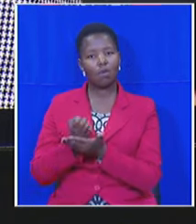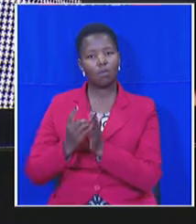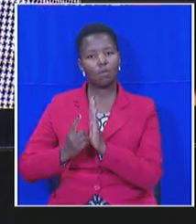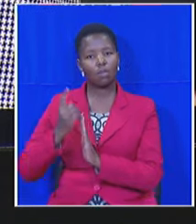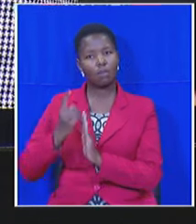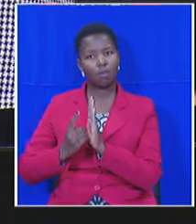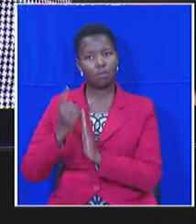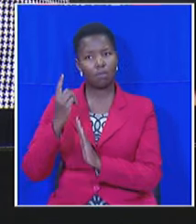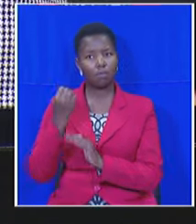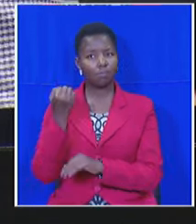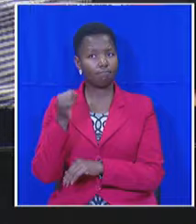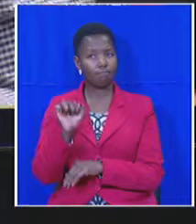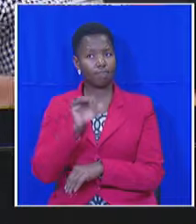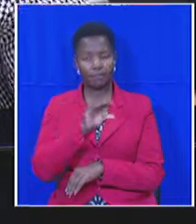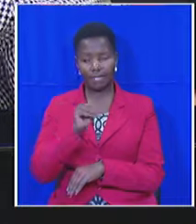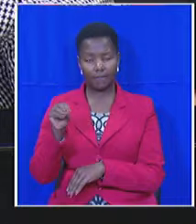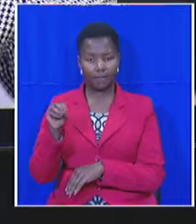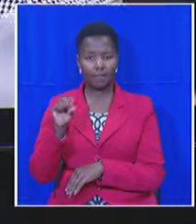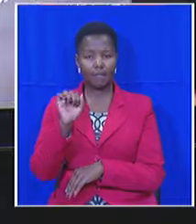development. Are there any objections?